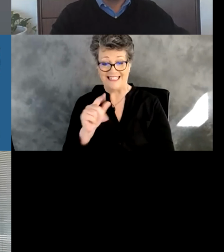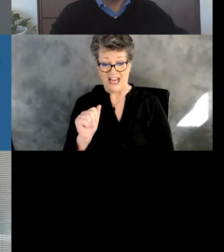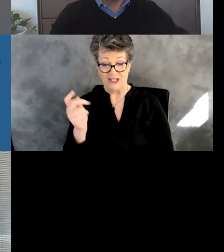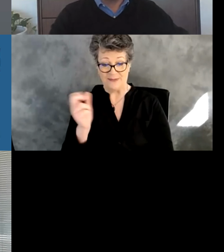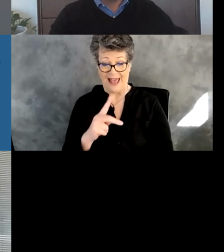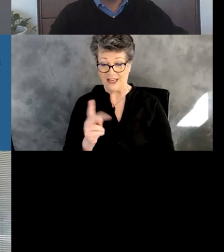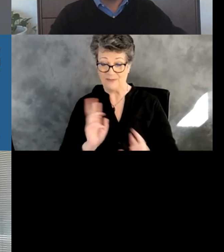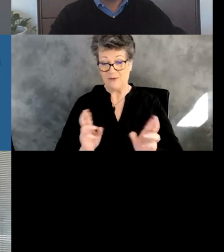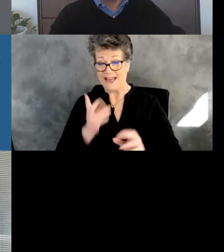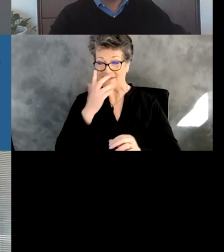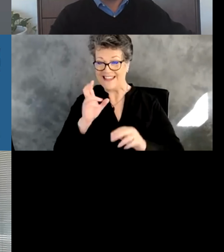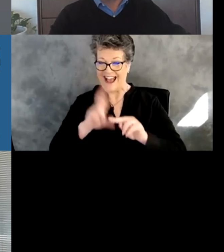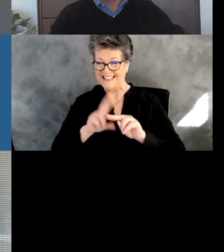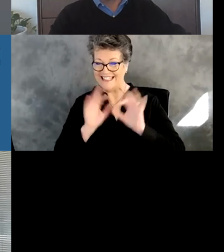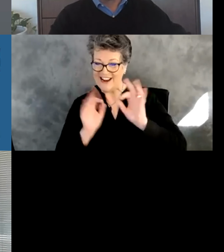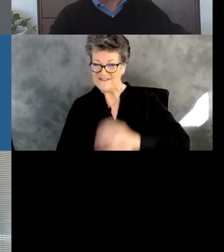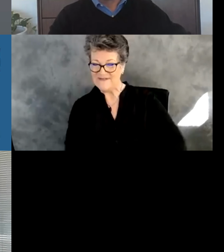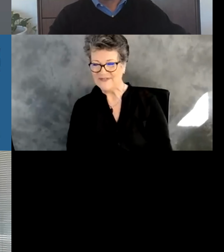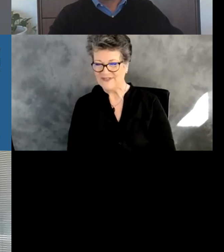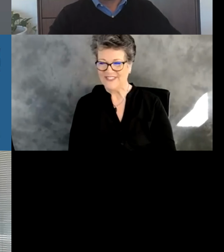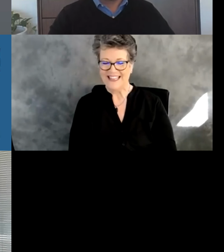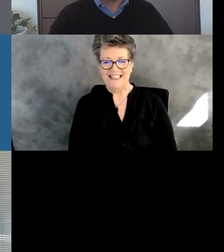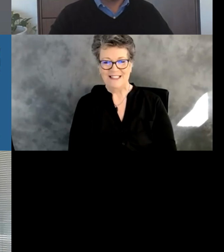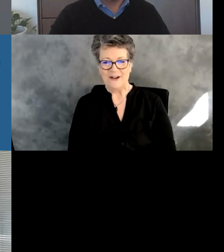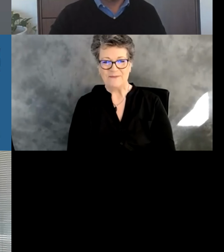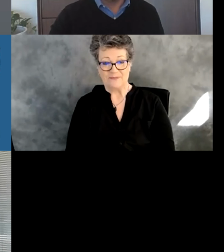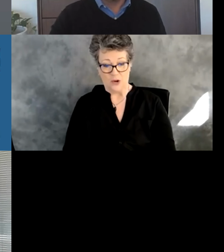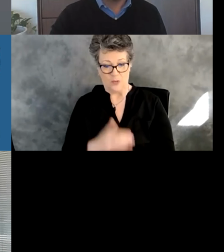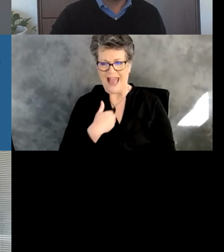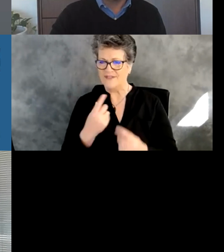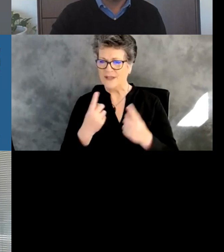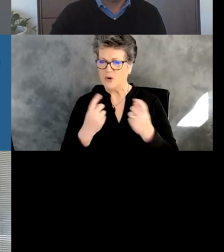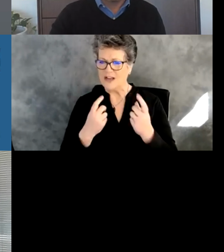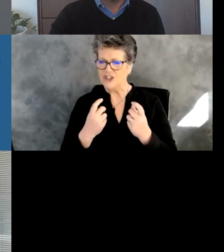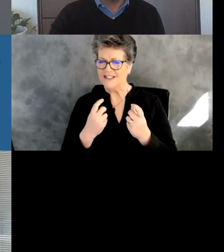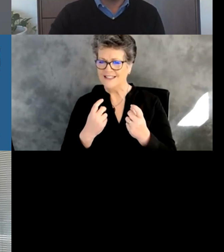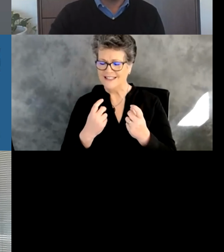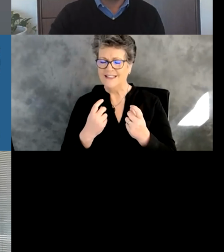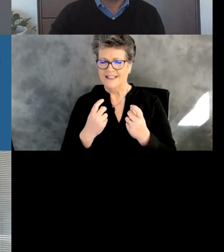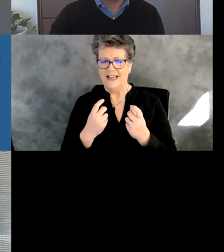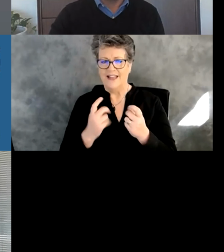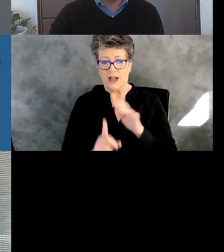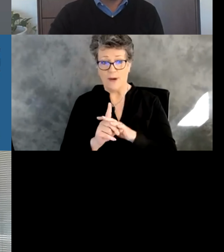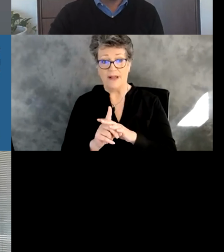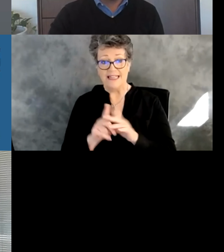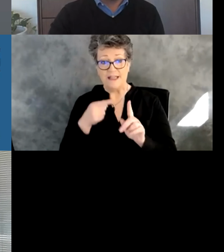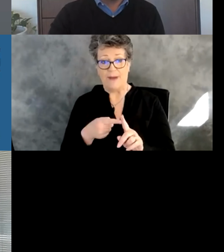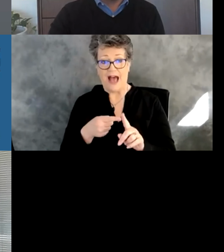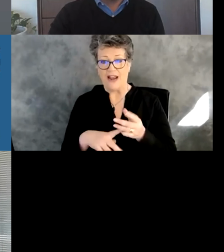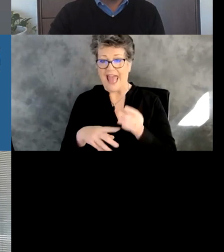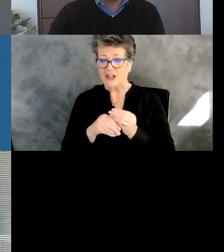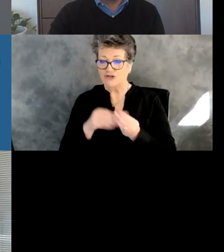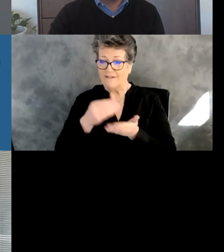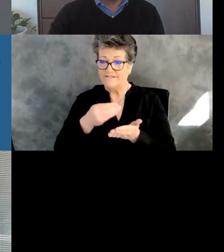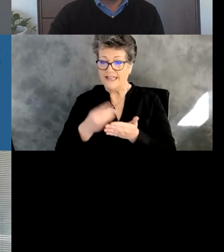to be in the hot seat here. So we have some questions that have come in. So one of the questions was around extra funding